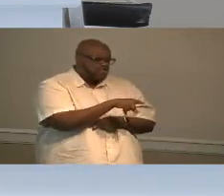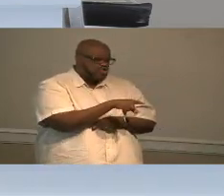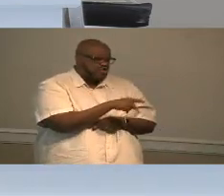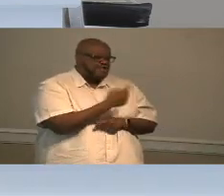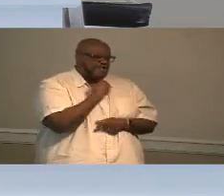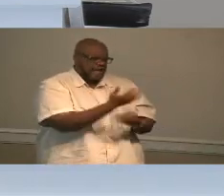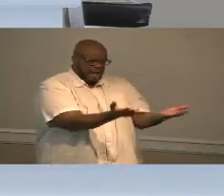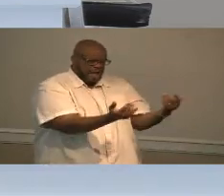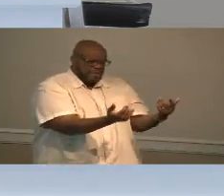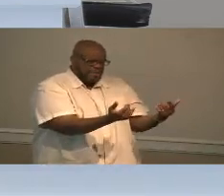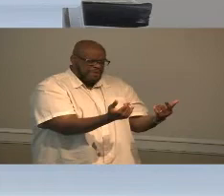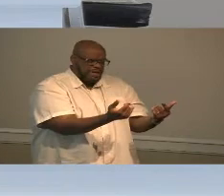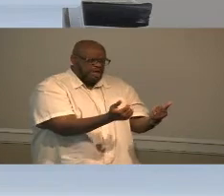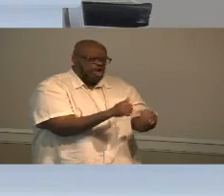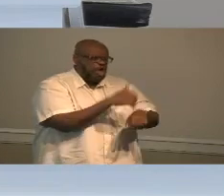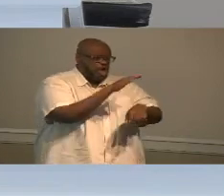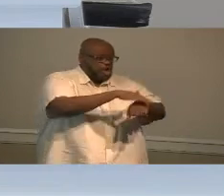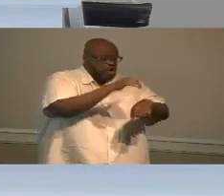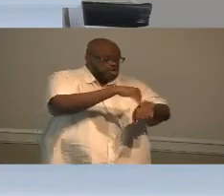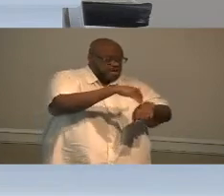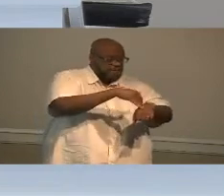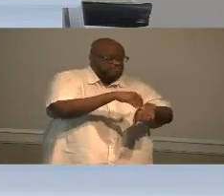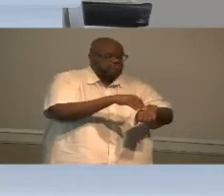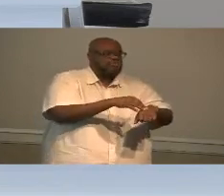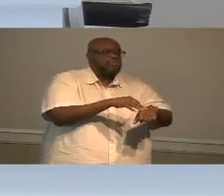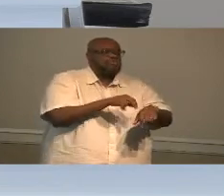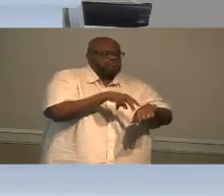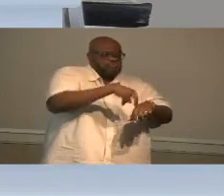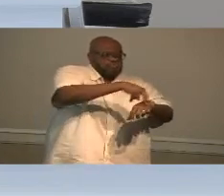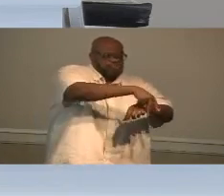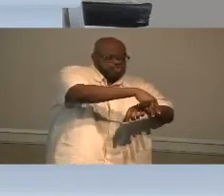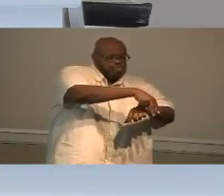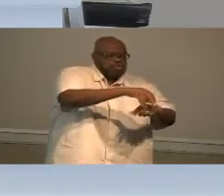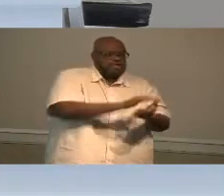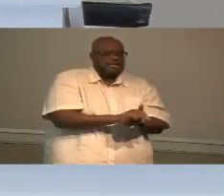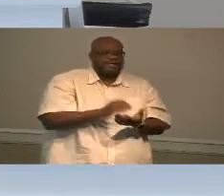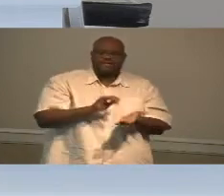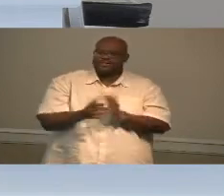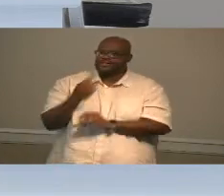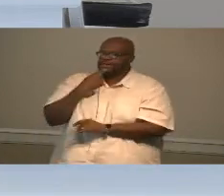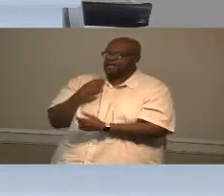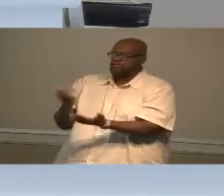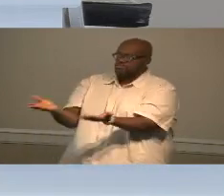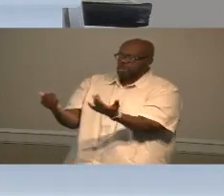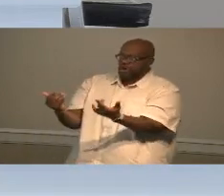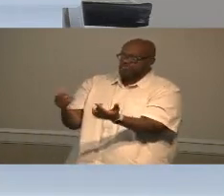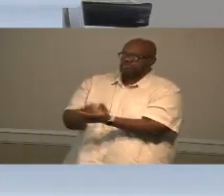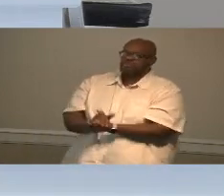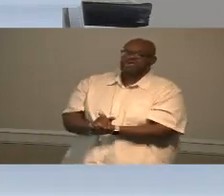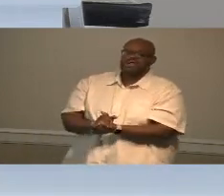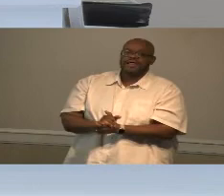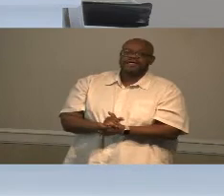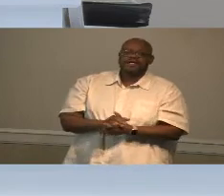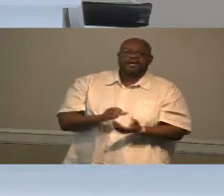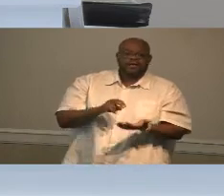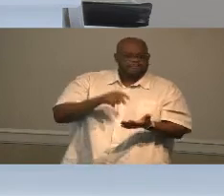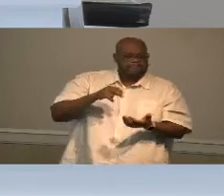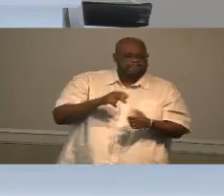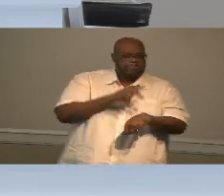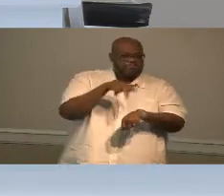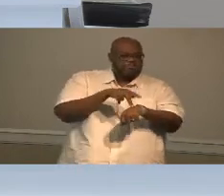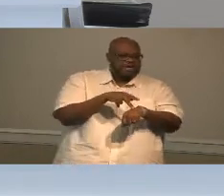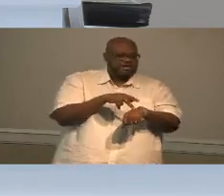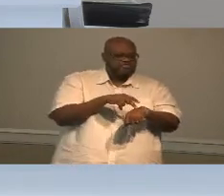unto thee on the water." And he said, "Come." And when Peter was come down out of the ship, he